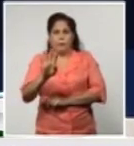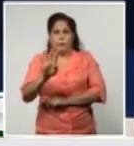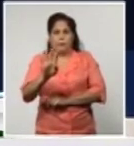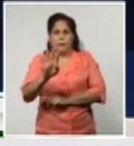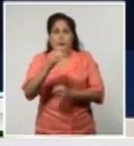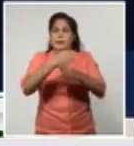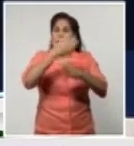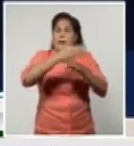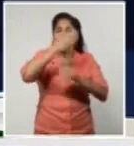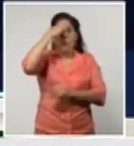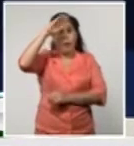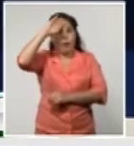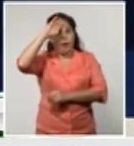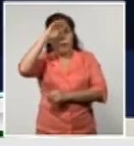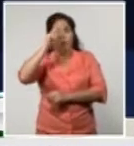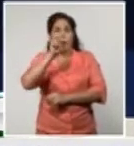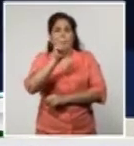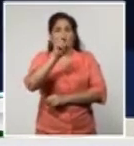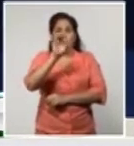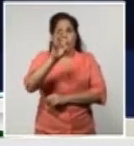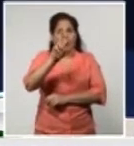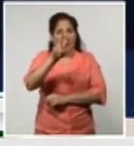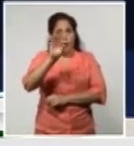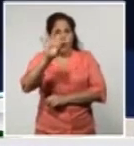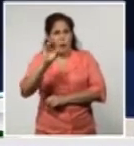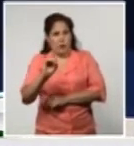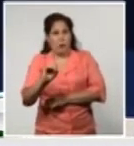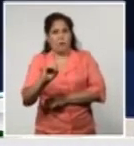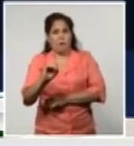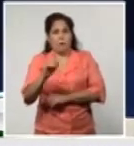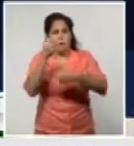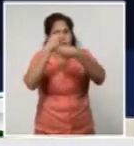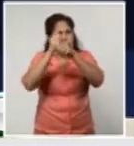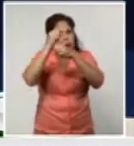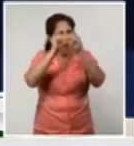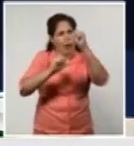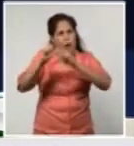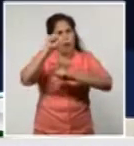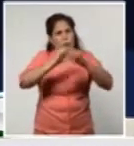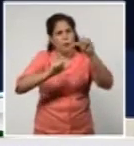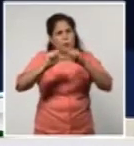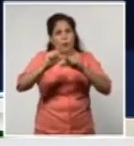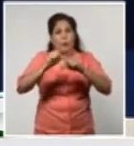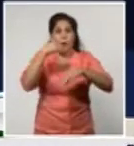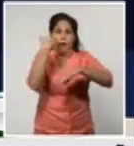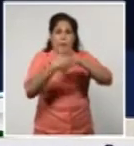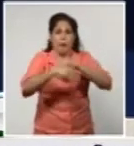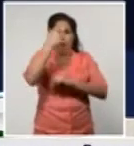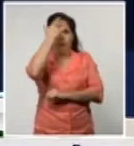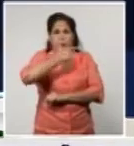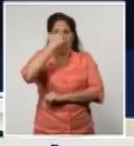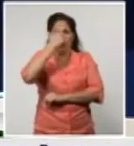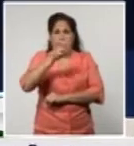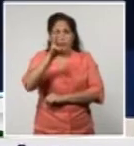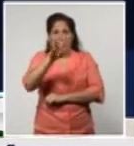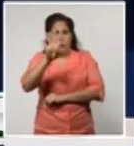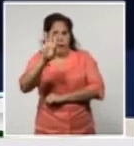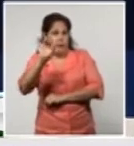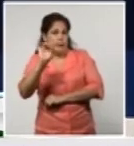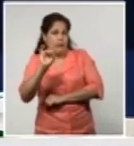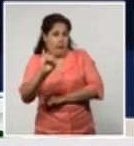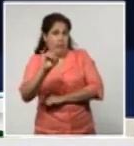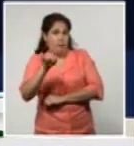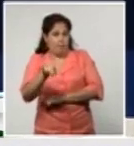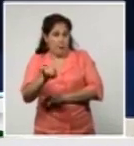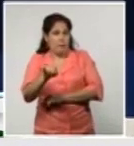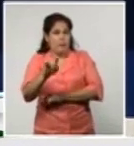In Villa Claras, 304. In Santiago de Cuba's, 280. In the Brother